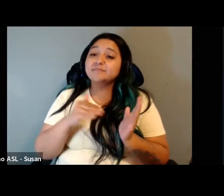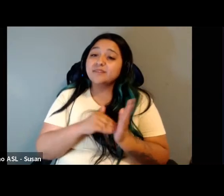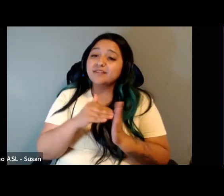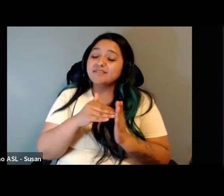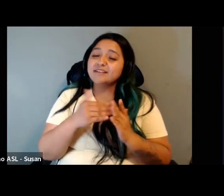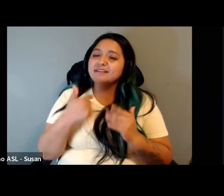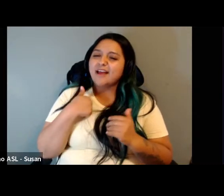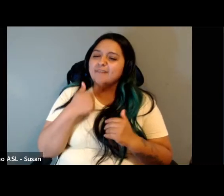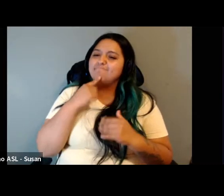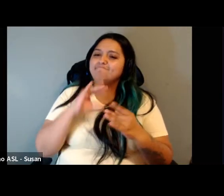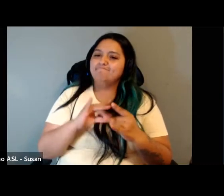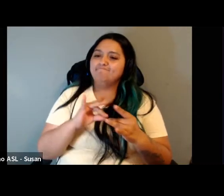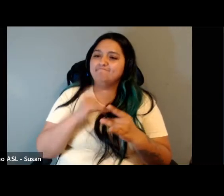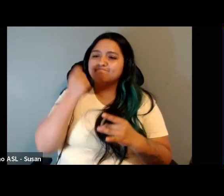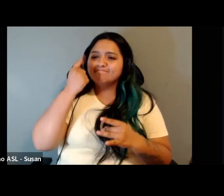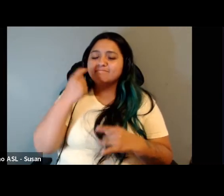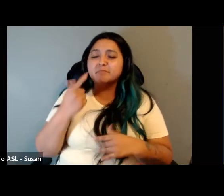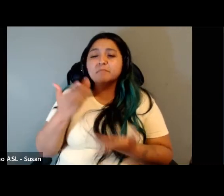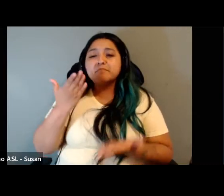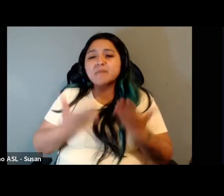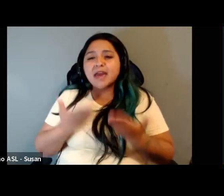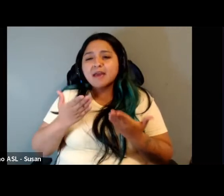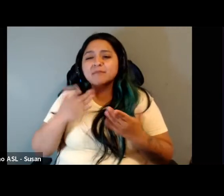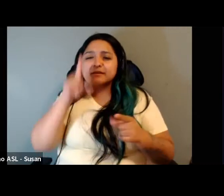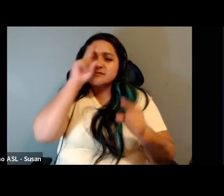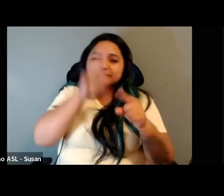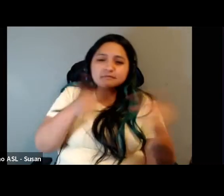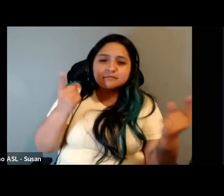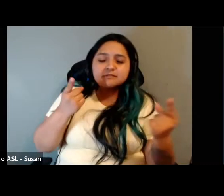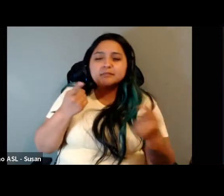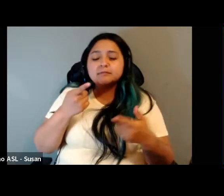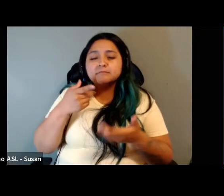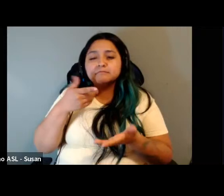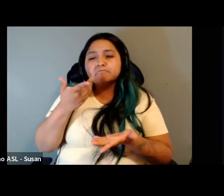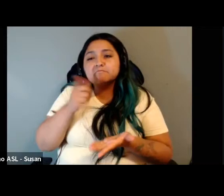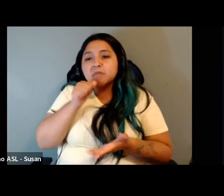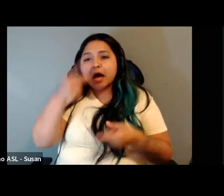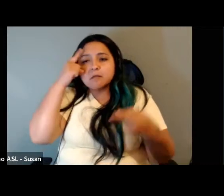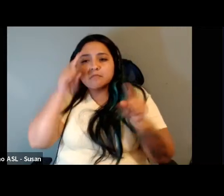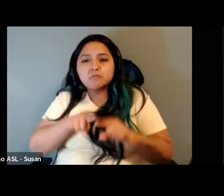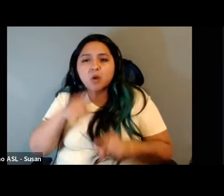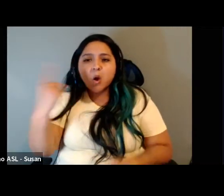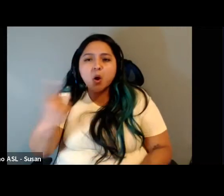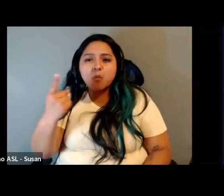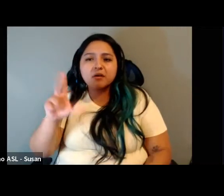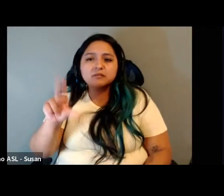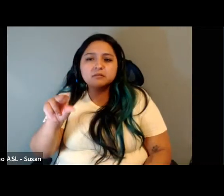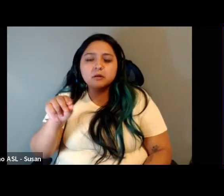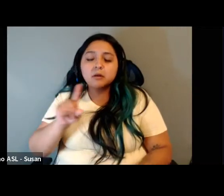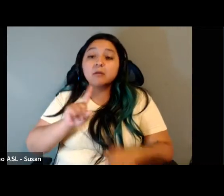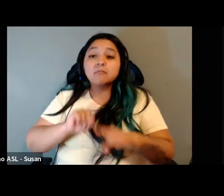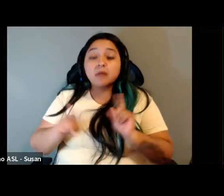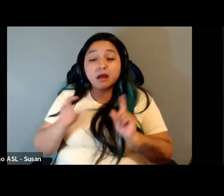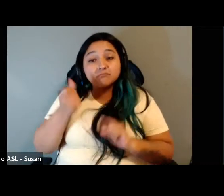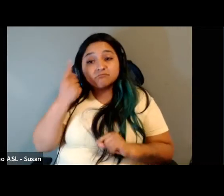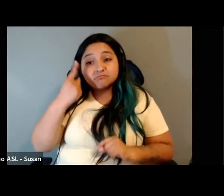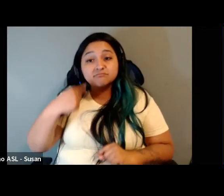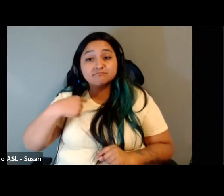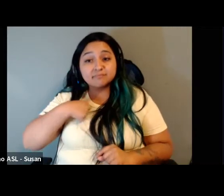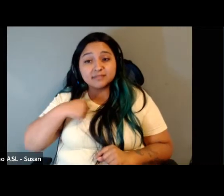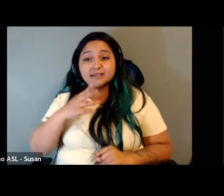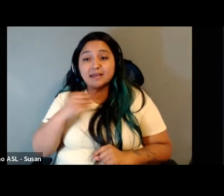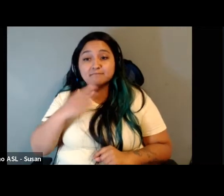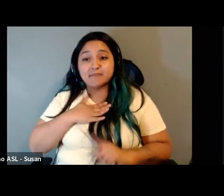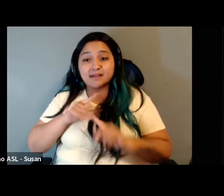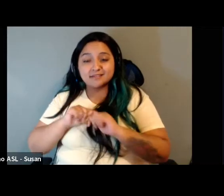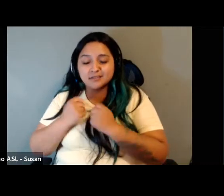know, we may not always agree all the time, but please know that I and Team Mitchell will always do